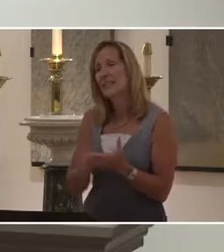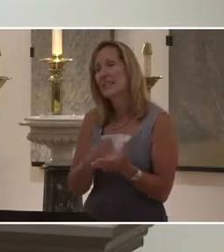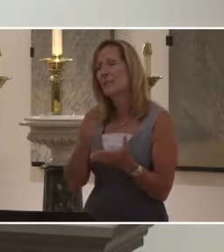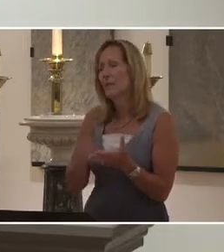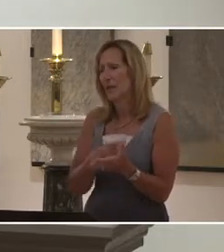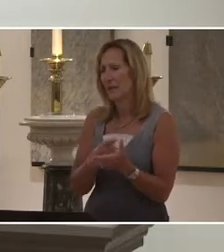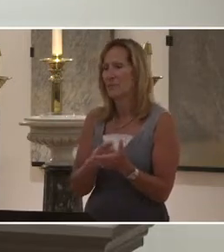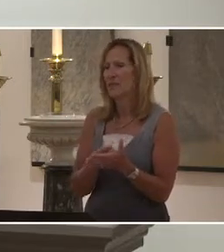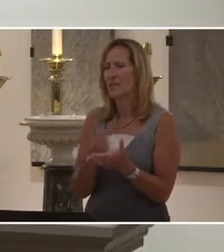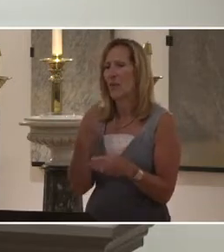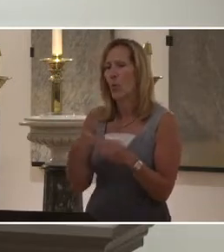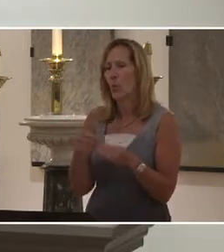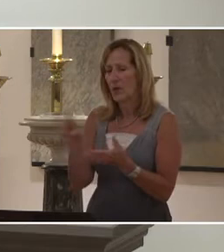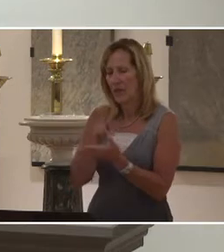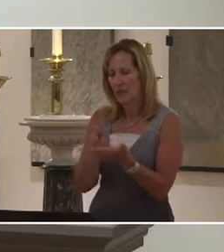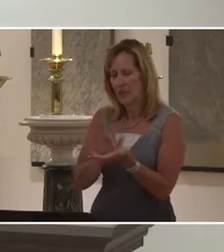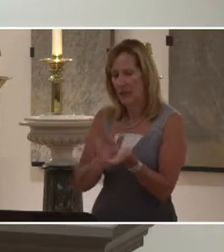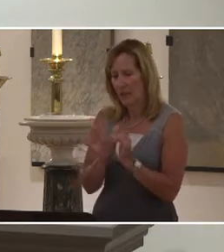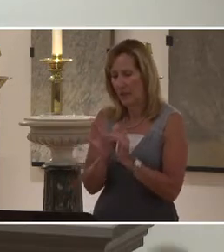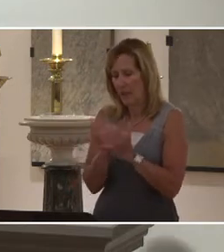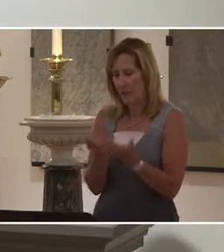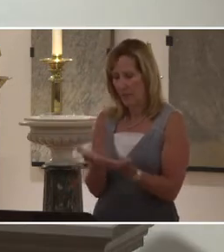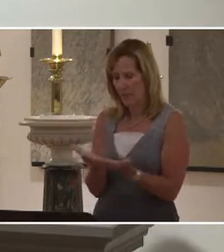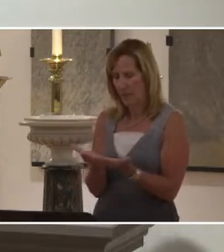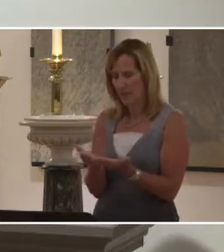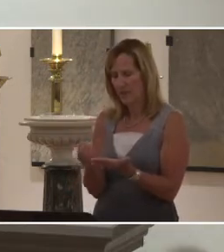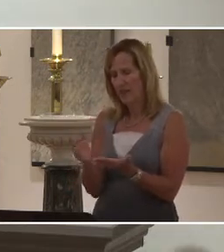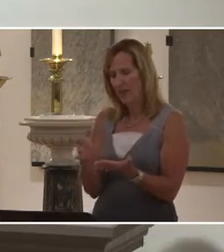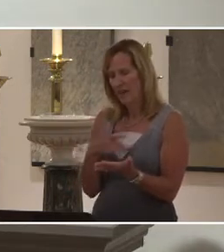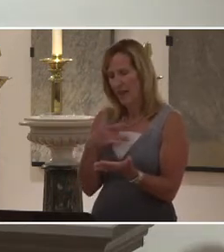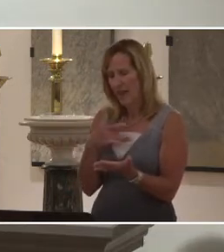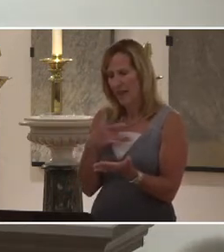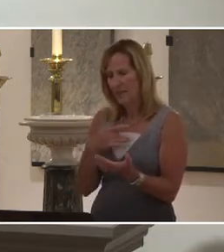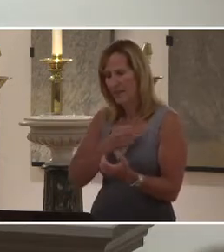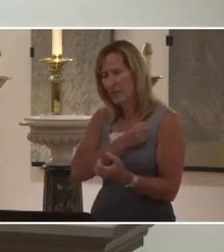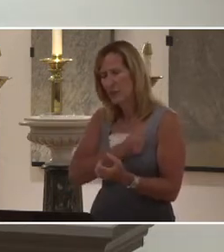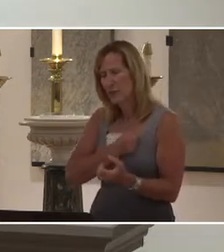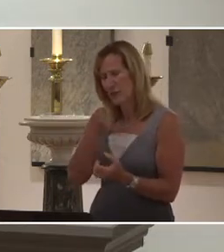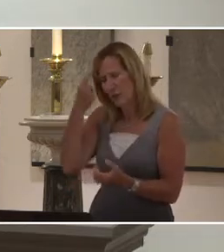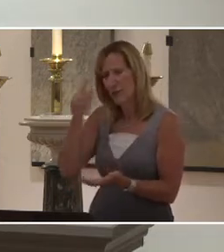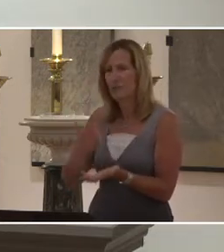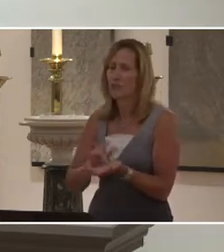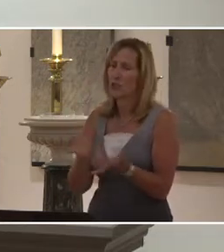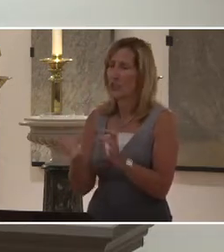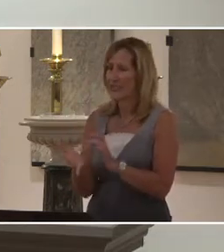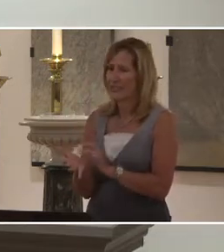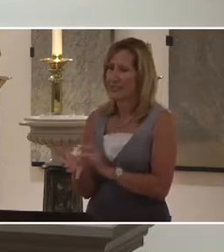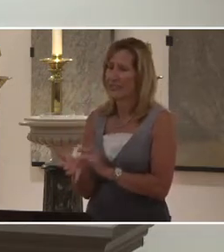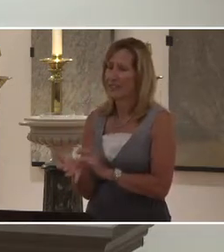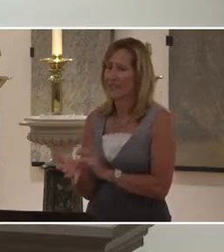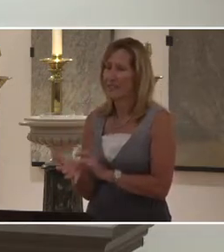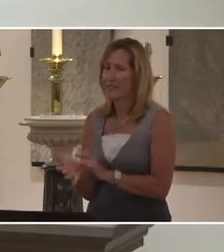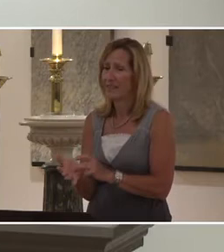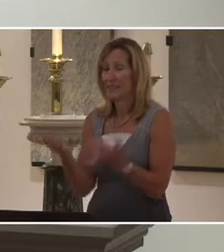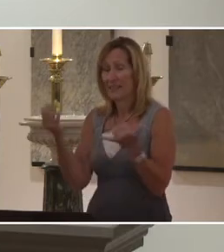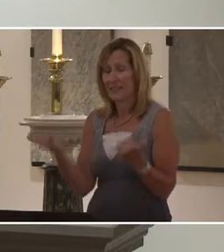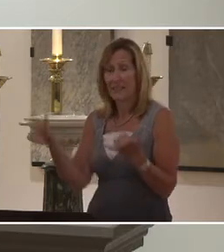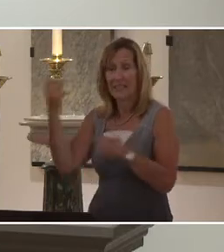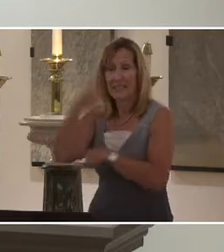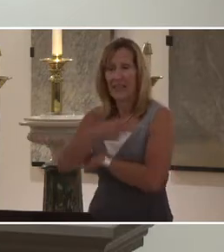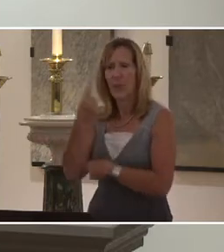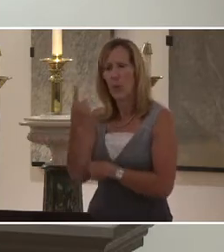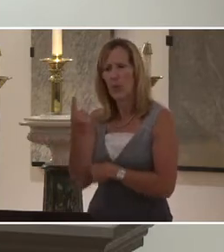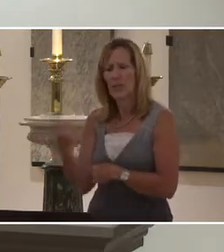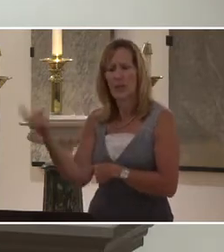Sometimes when I read the Bible, I feel really sorry for Jesus. Today is one